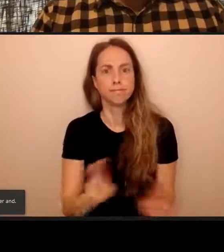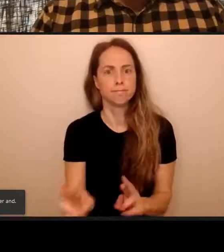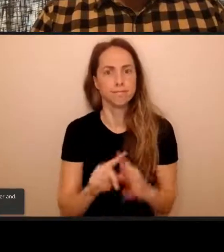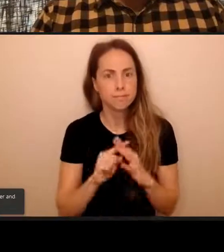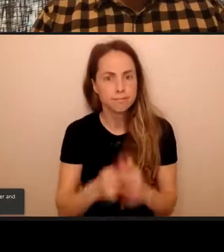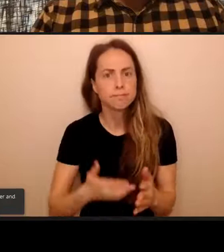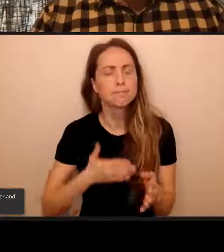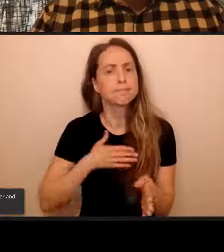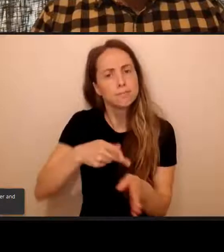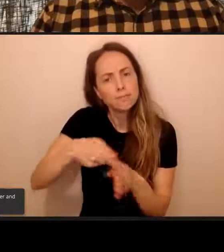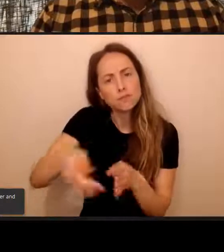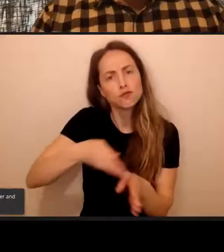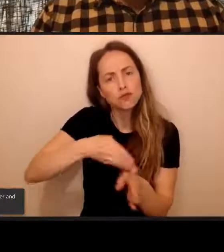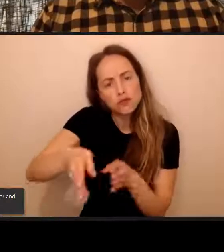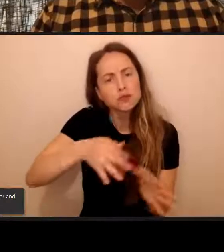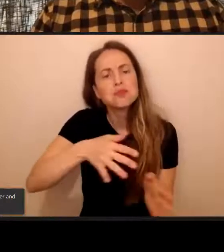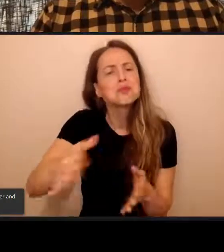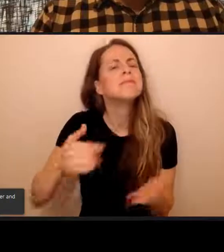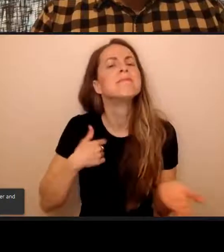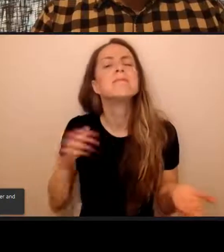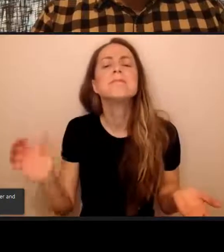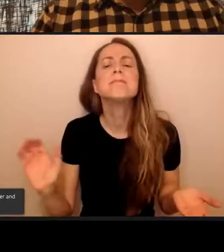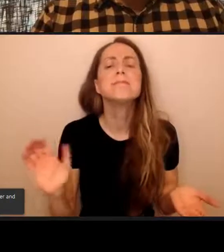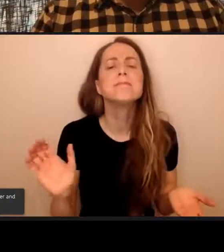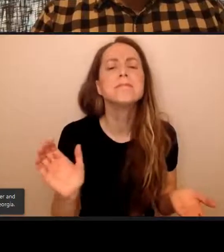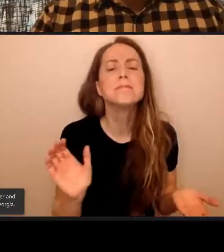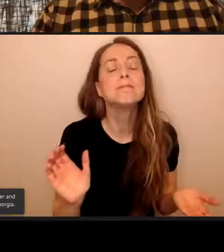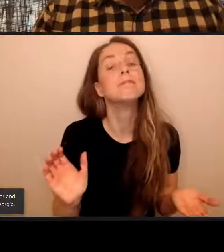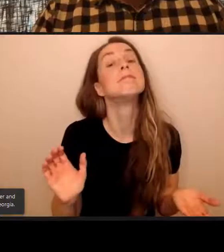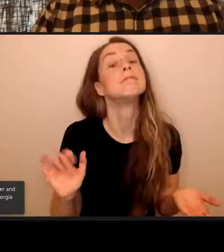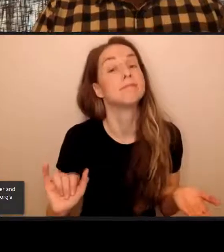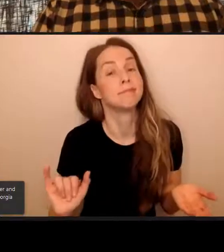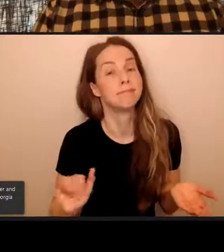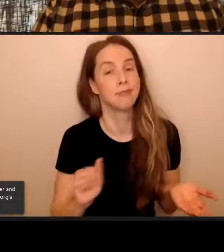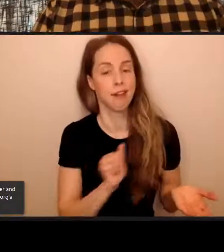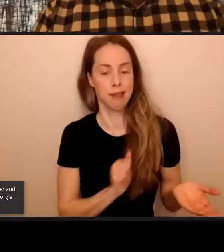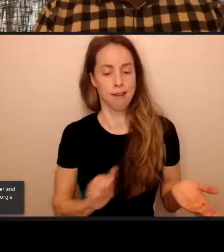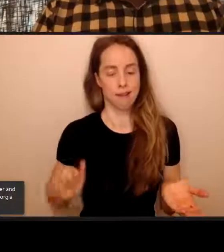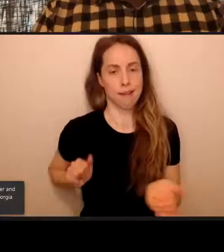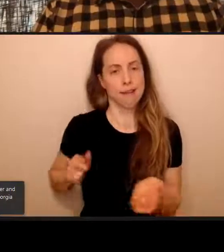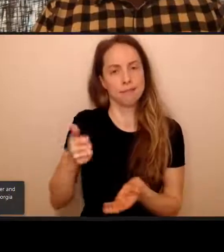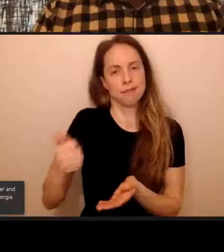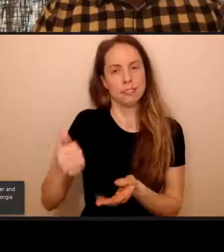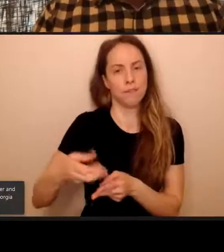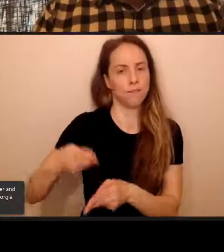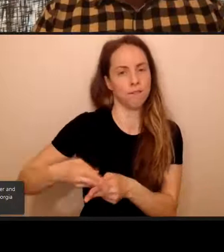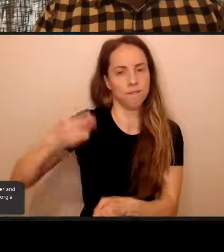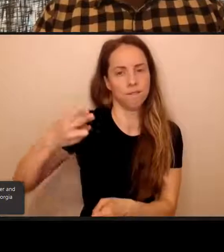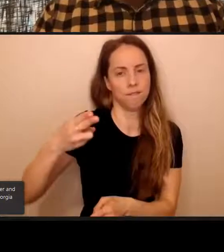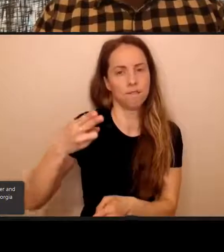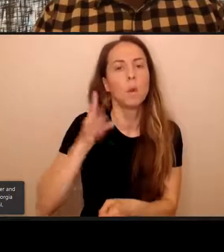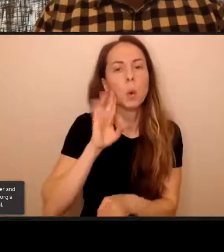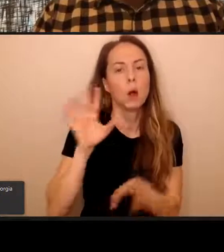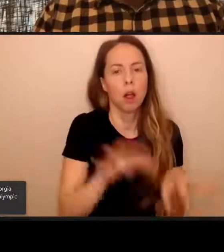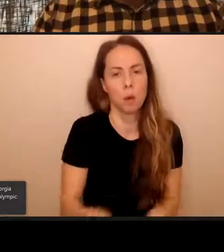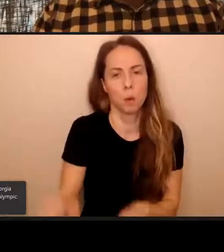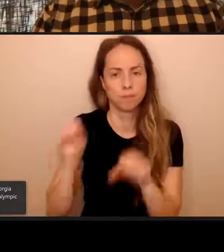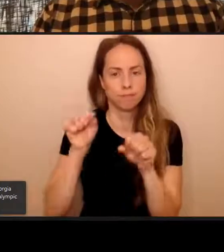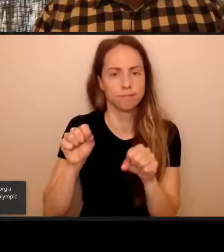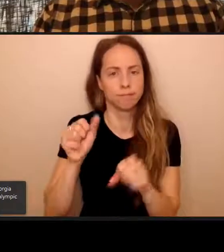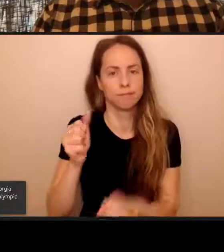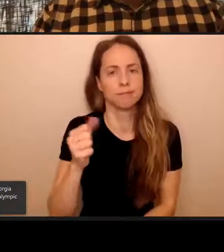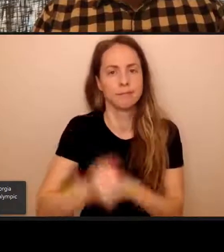looking for opportunities. And Atlanta, Georgia had been named the host for the '96 Paralympic